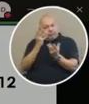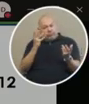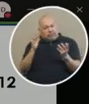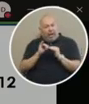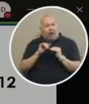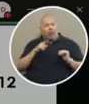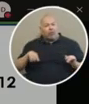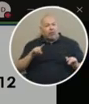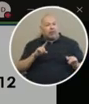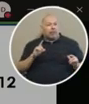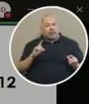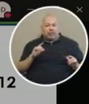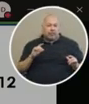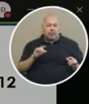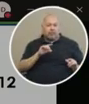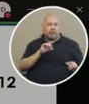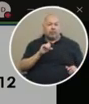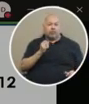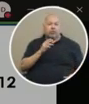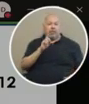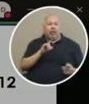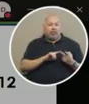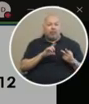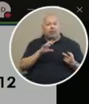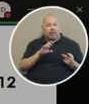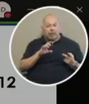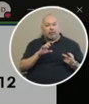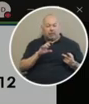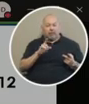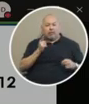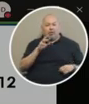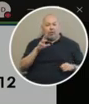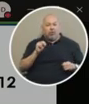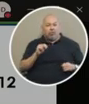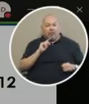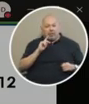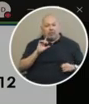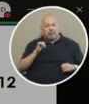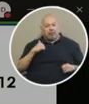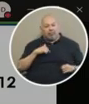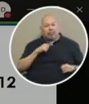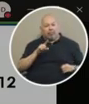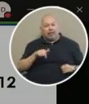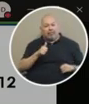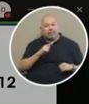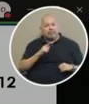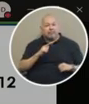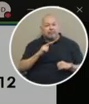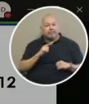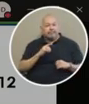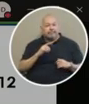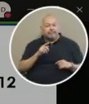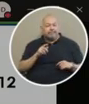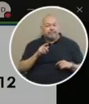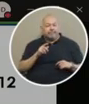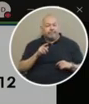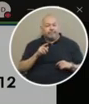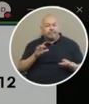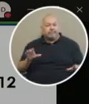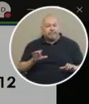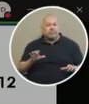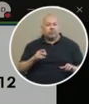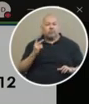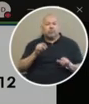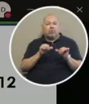how Araceli and Laura Cruz Acosta, have both of them have stepped up in terms of those two areas. But with that, I'll